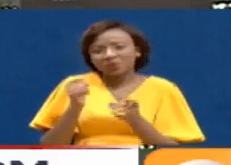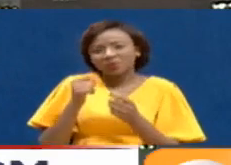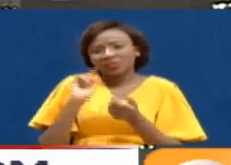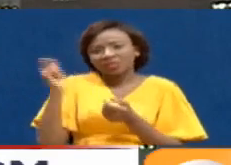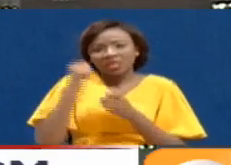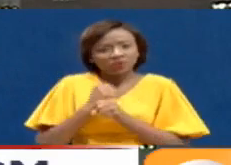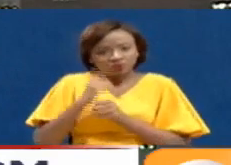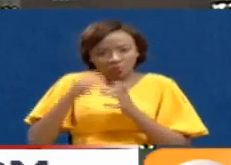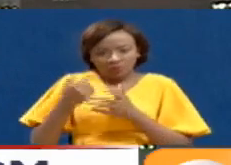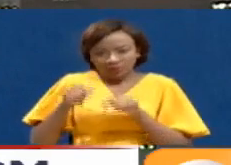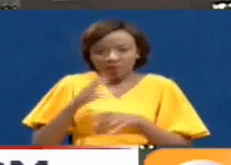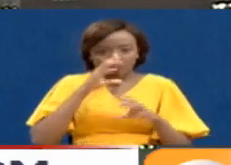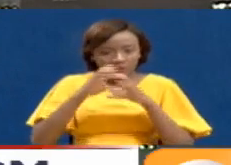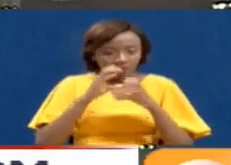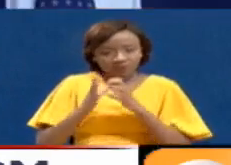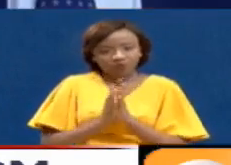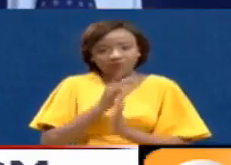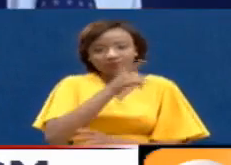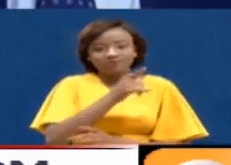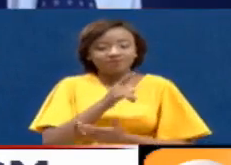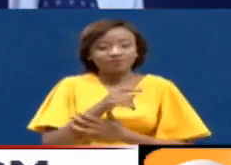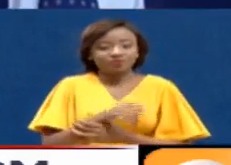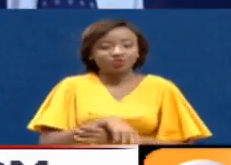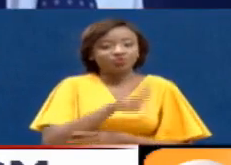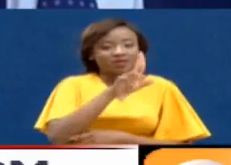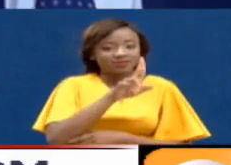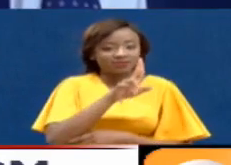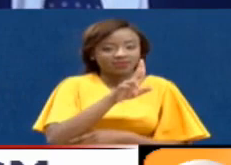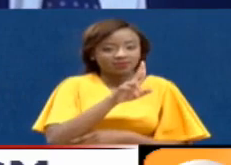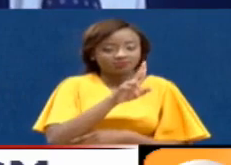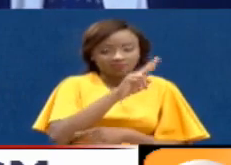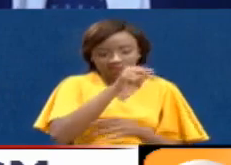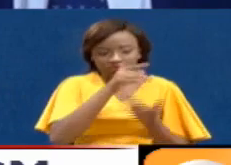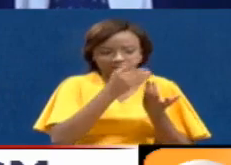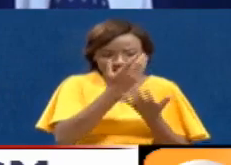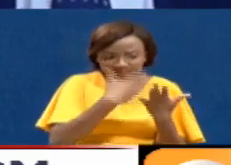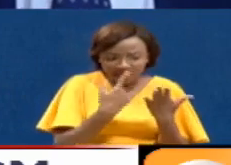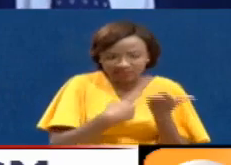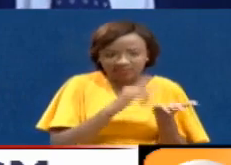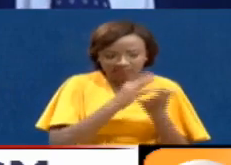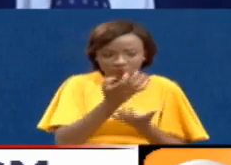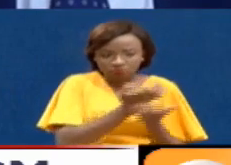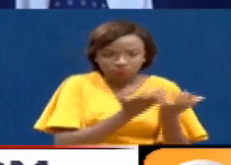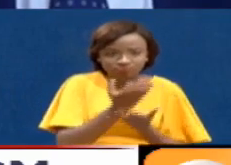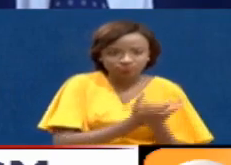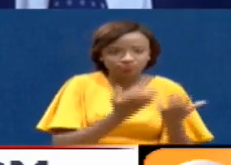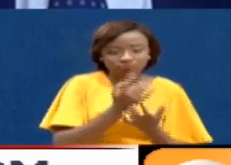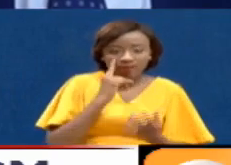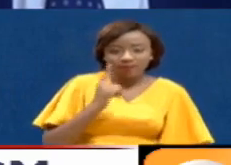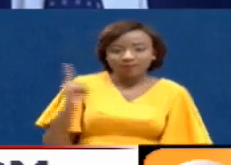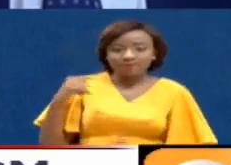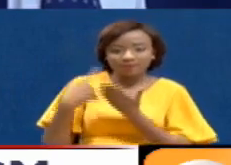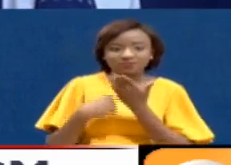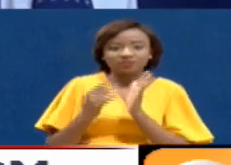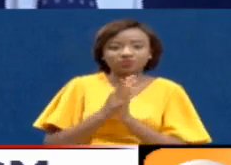want to cross over to Geneva, the home of UNCTAD, the United Nations Conference on Trade and Development, to speak to the Secretary General, Dr. Mukisa Kitui.